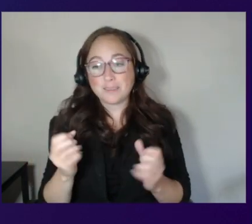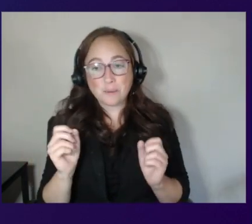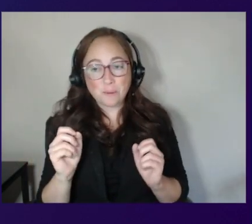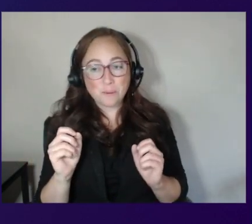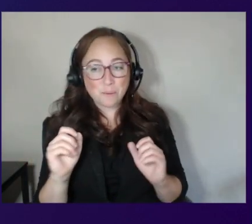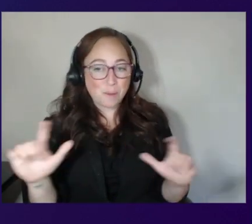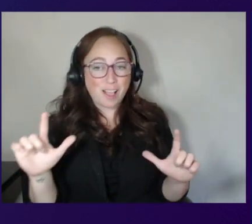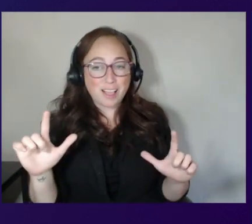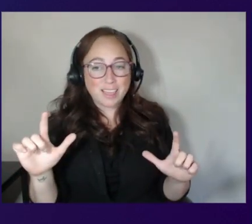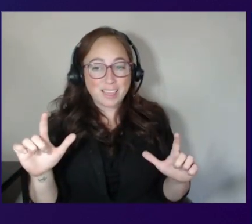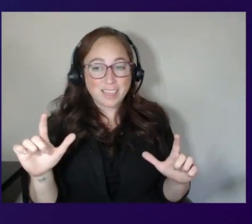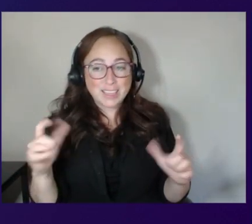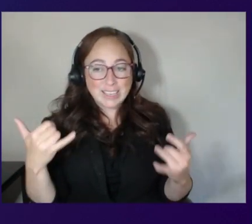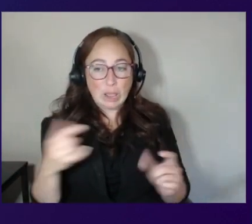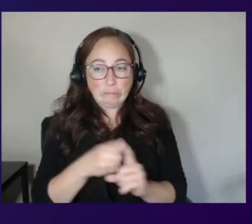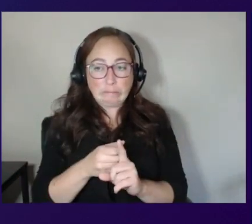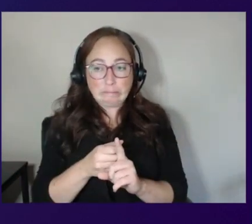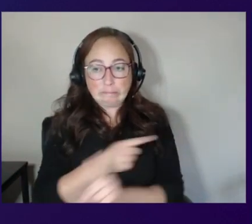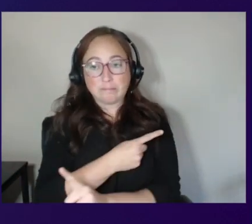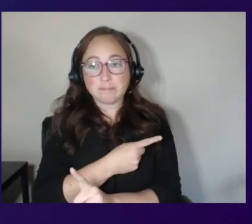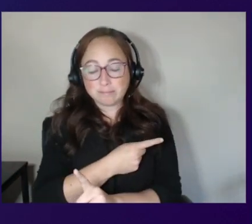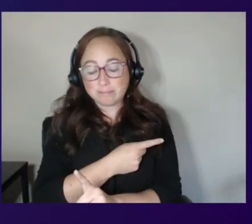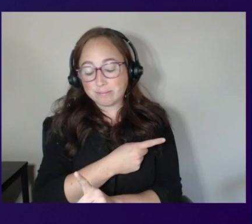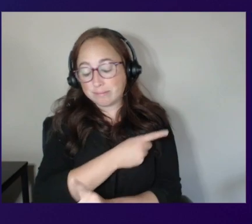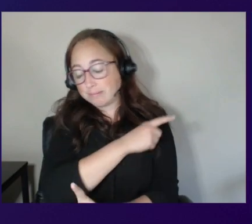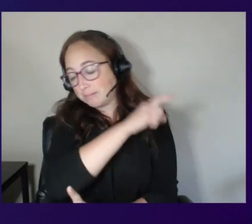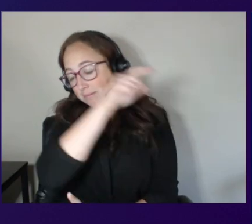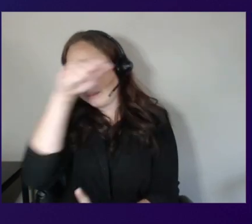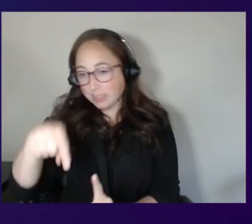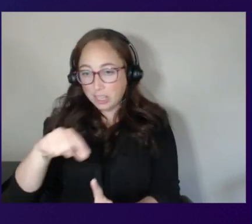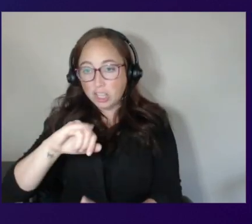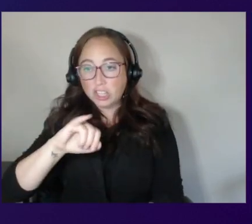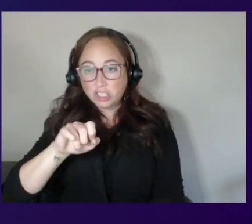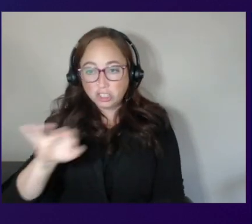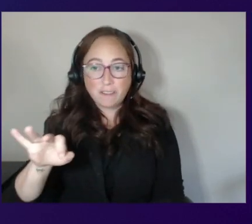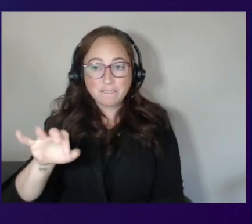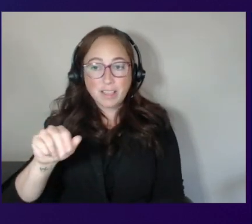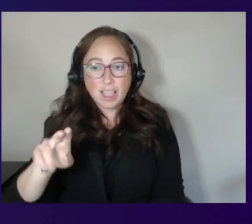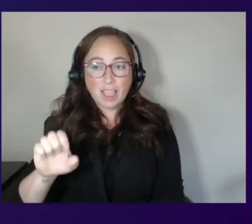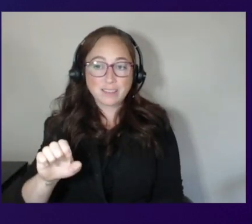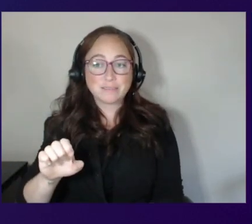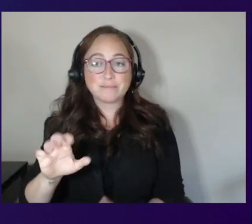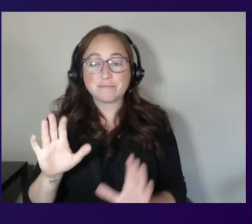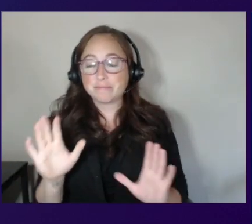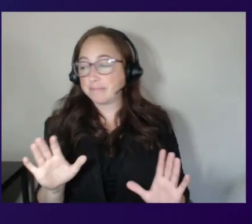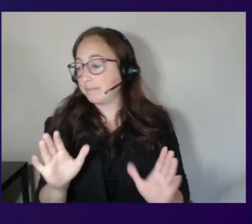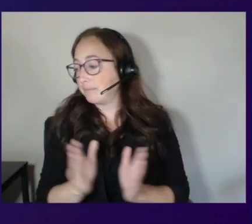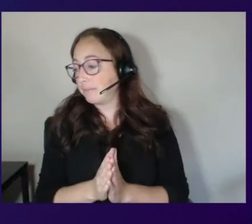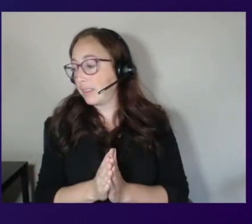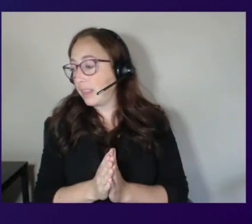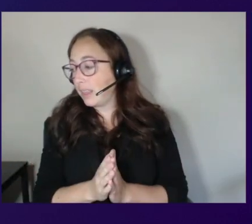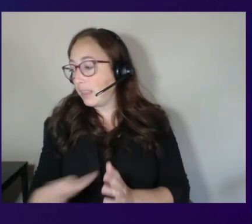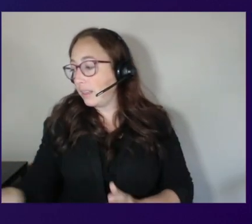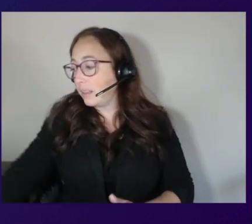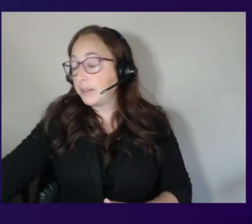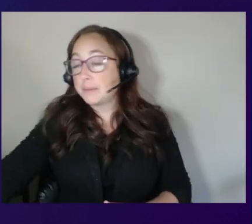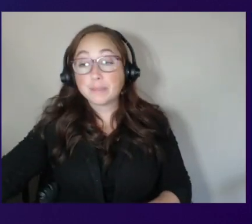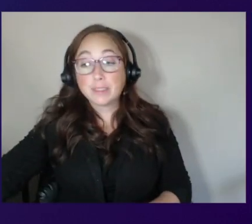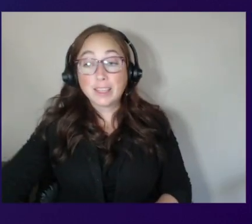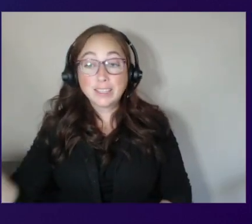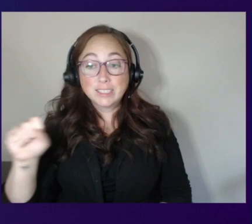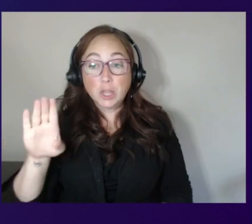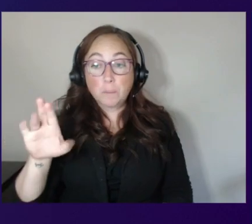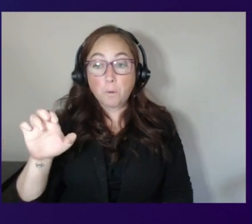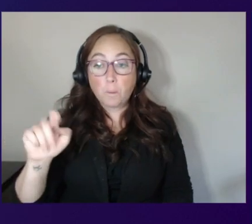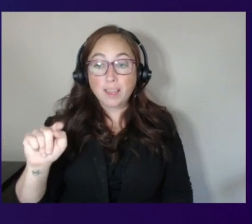Now we're sorry. not. Yeah, now we're back to just Jeff and AM. We lost all our powers. Yeah, in fact, it was Brett we were talking to at the end after a session.